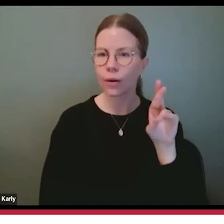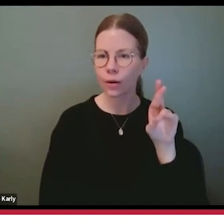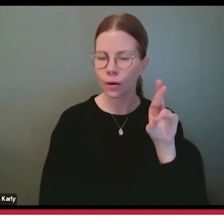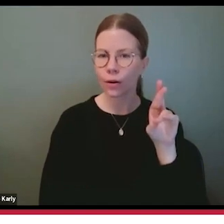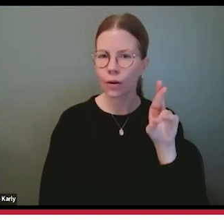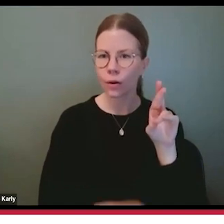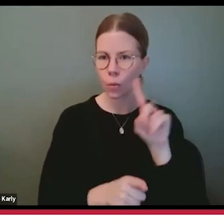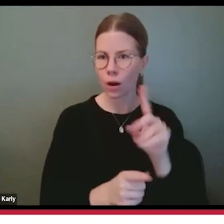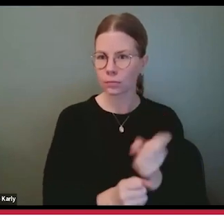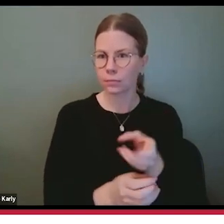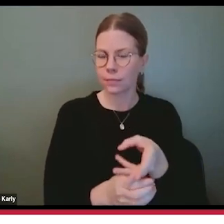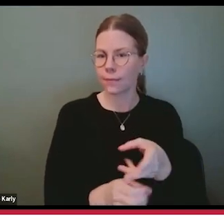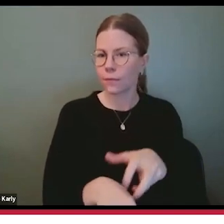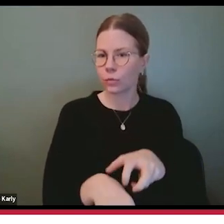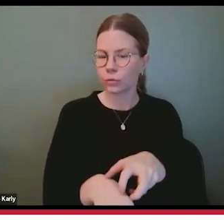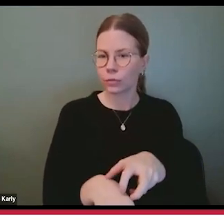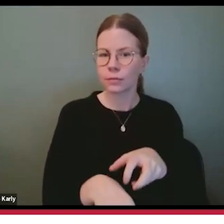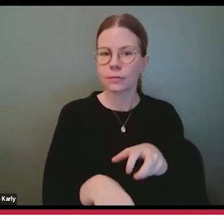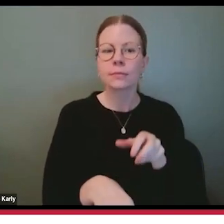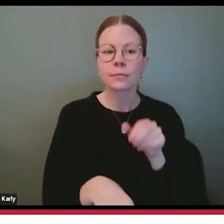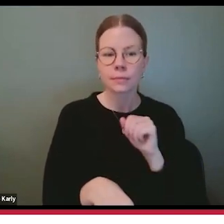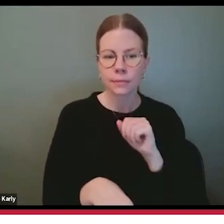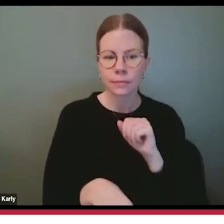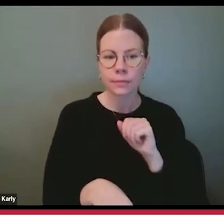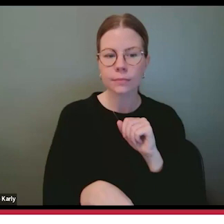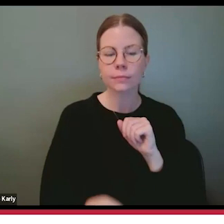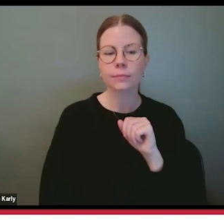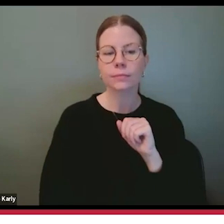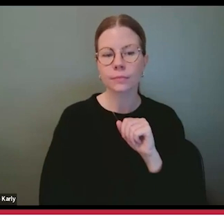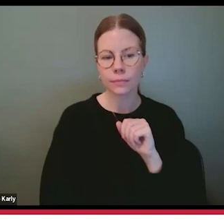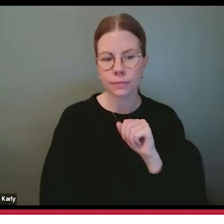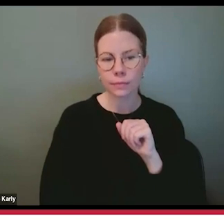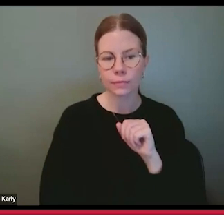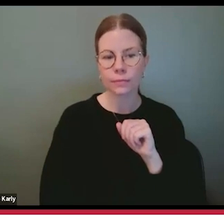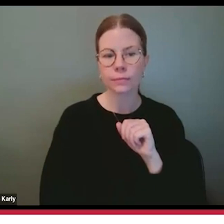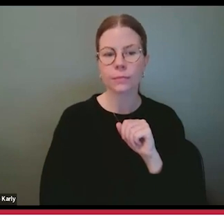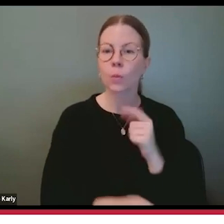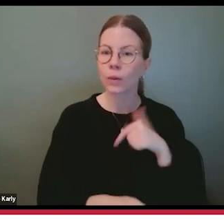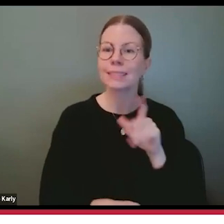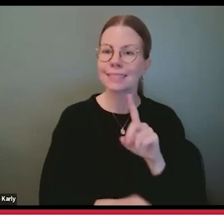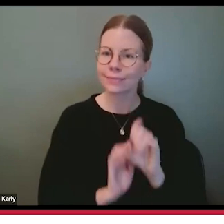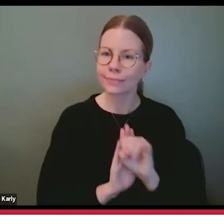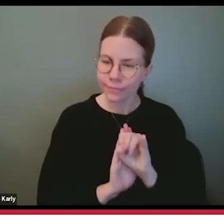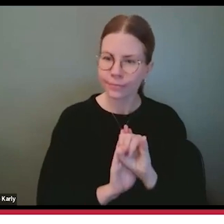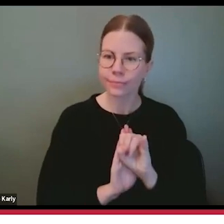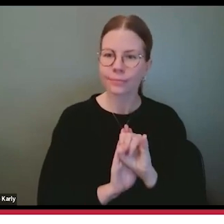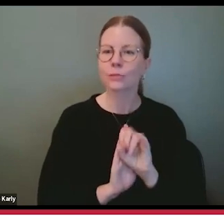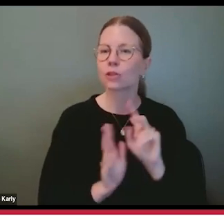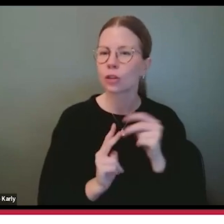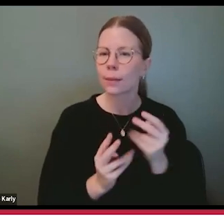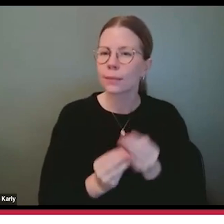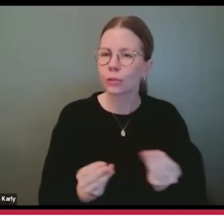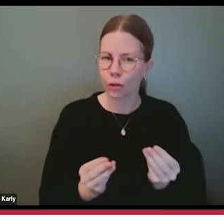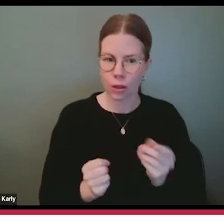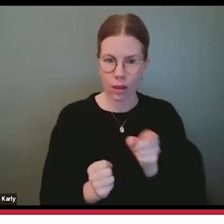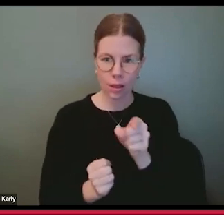again, these isolations of genetic material happened at a time period when we weren't developing countermeasures,